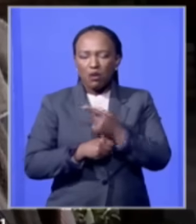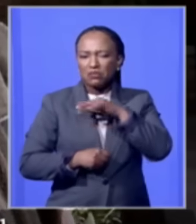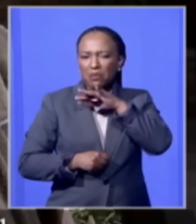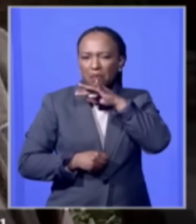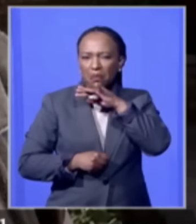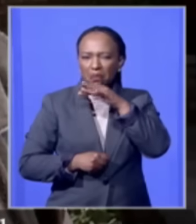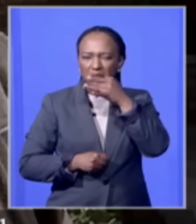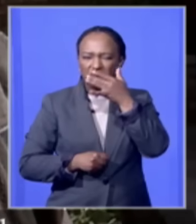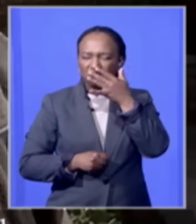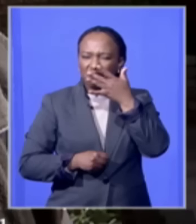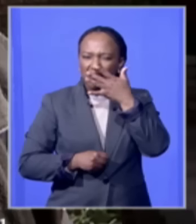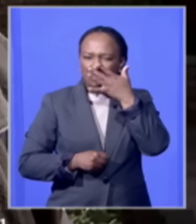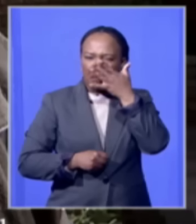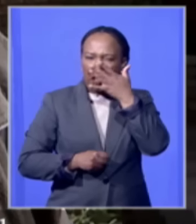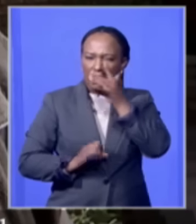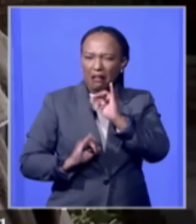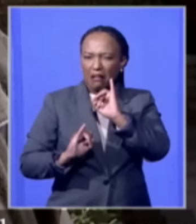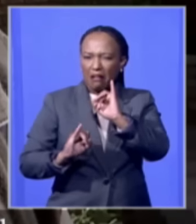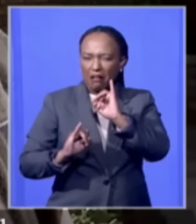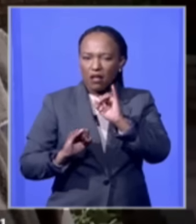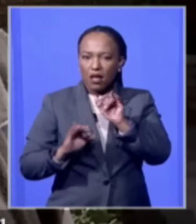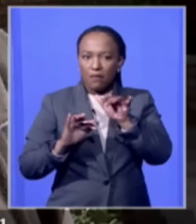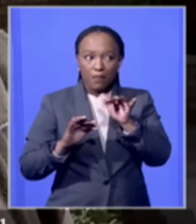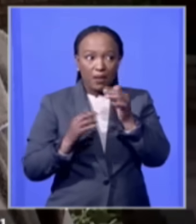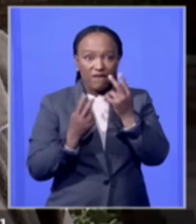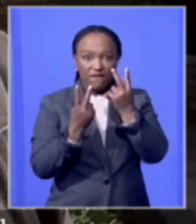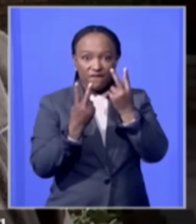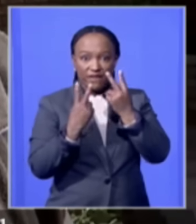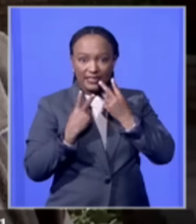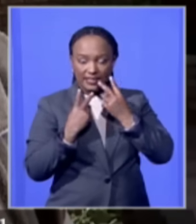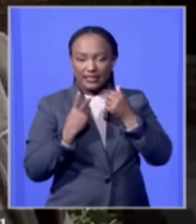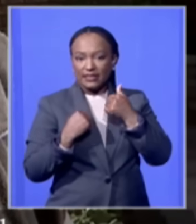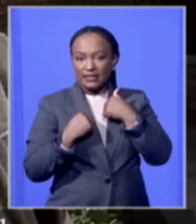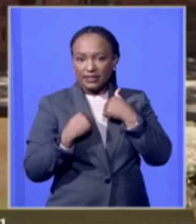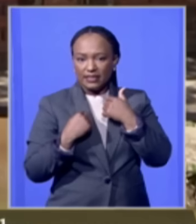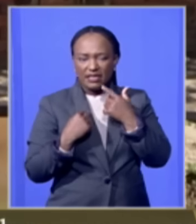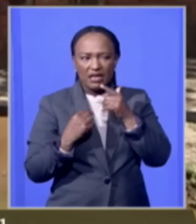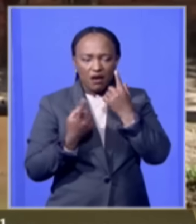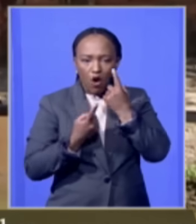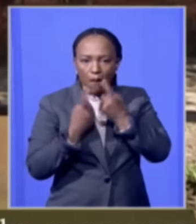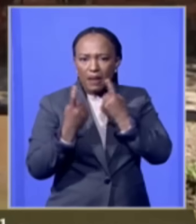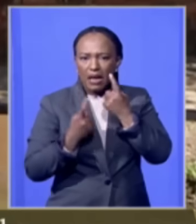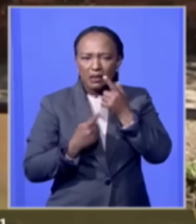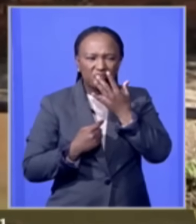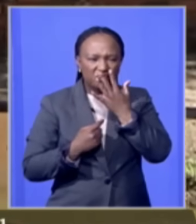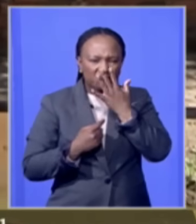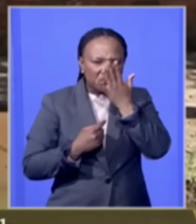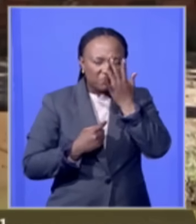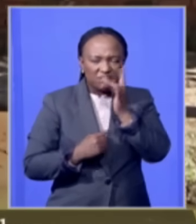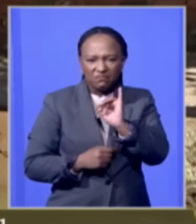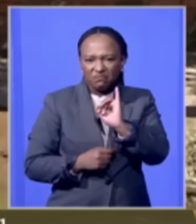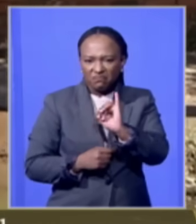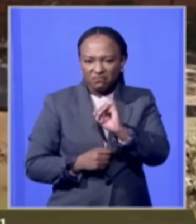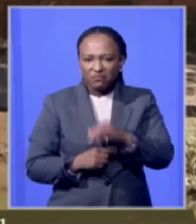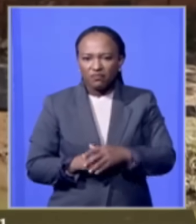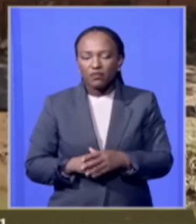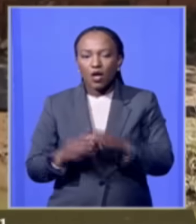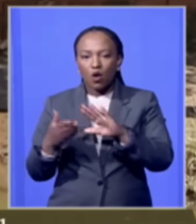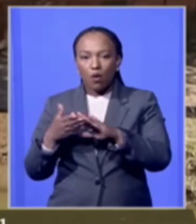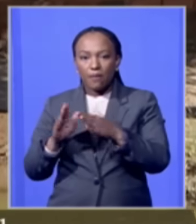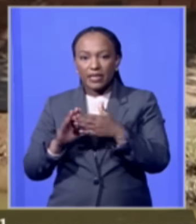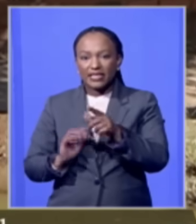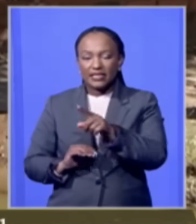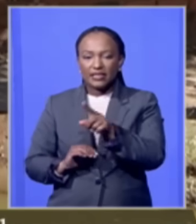And if people visit me, they complain about the smell. Moagi yo mongwe a re dingongorego tsa bona kwa